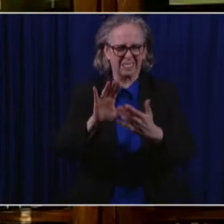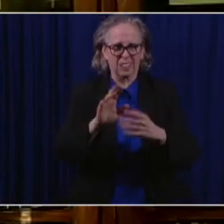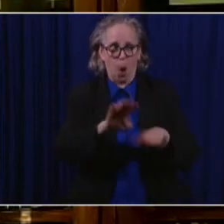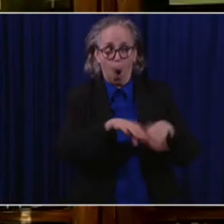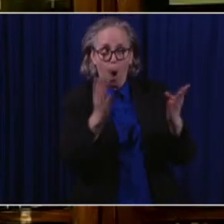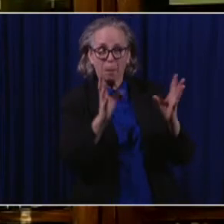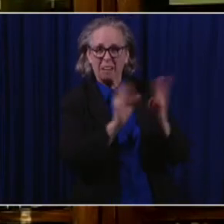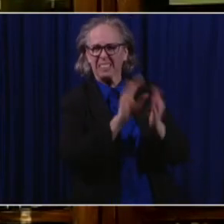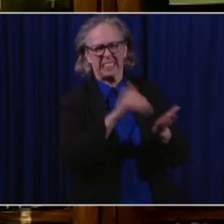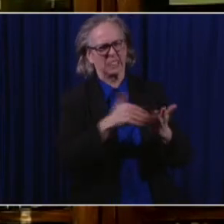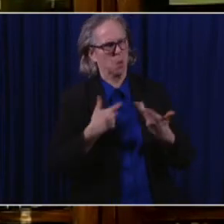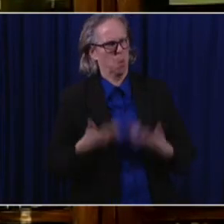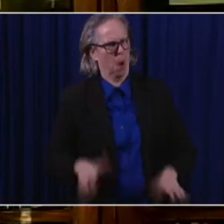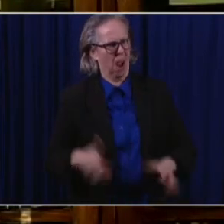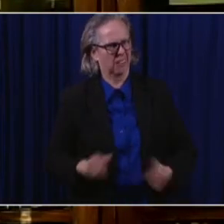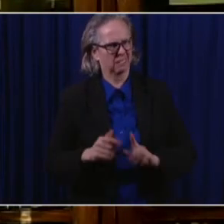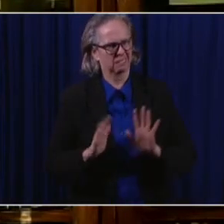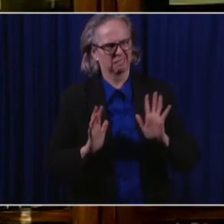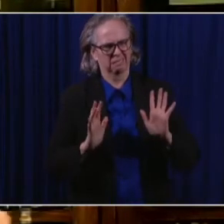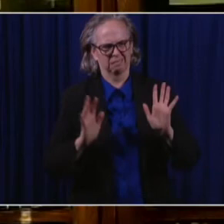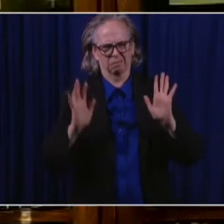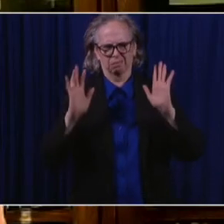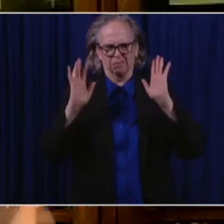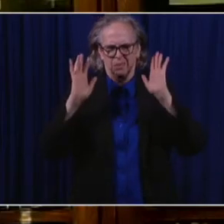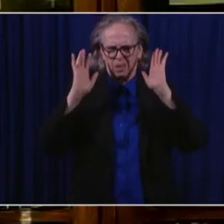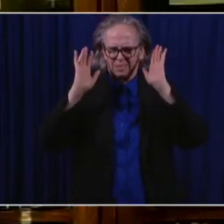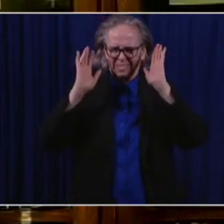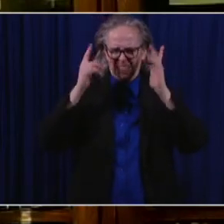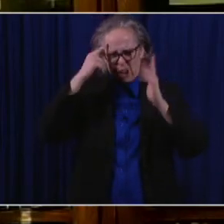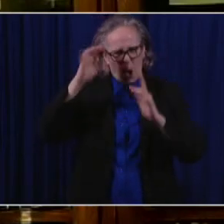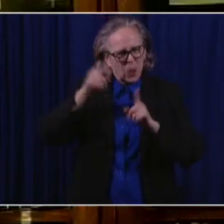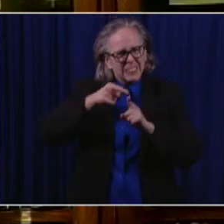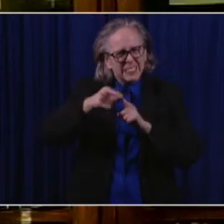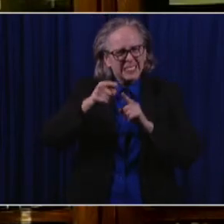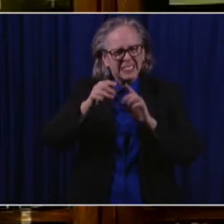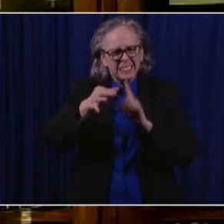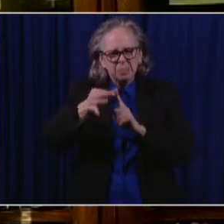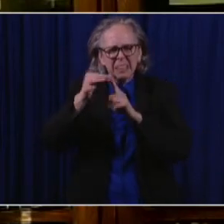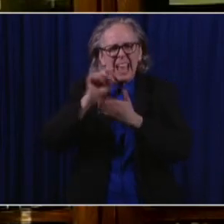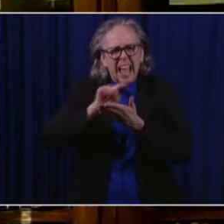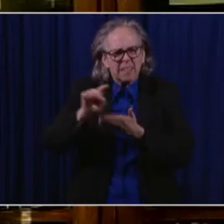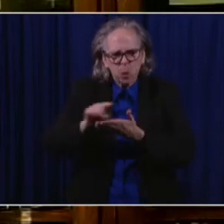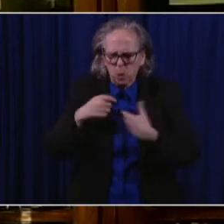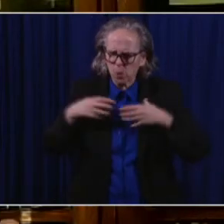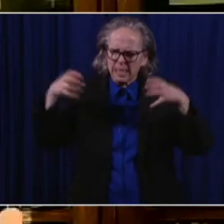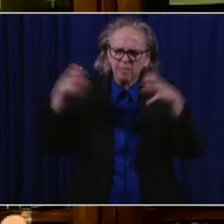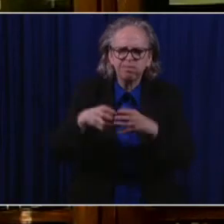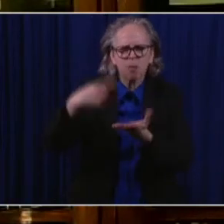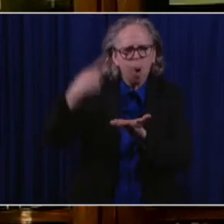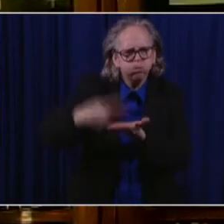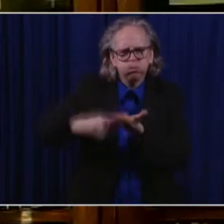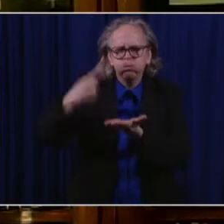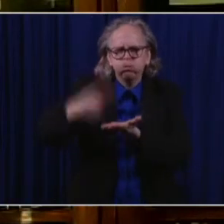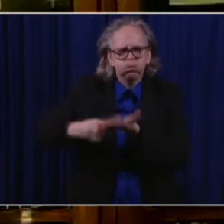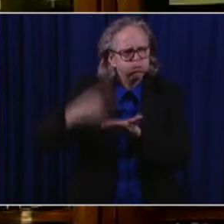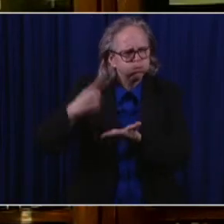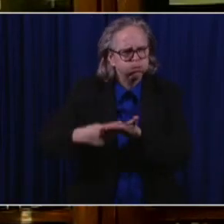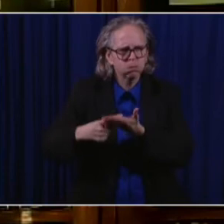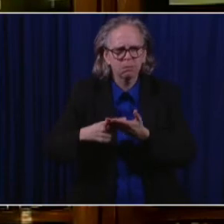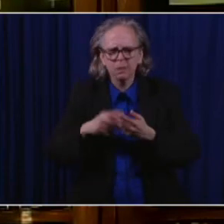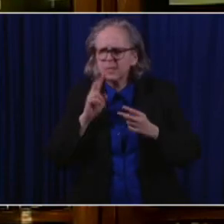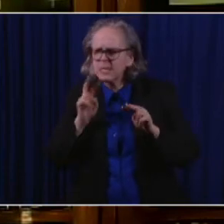weekly, essentially continuing to work through what would our triggers be, how's it looking at your place, do we think we